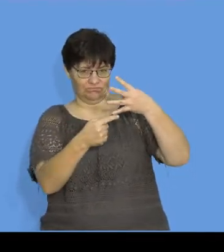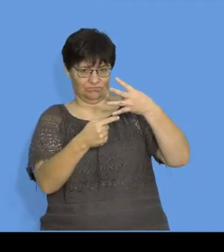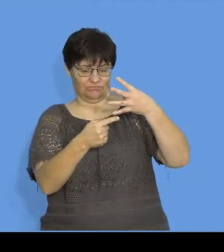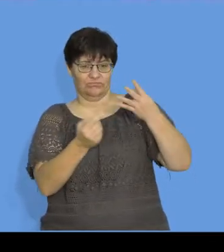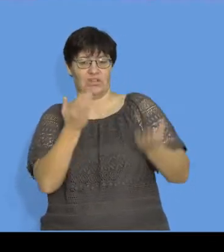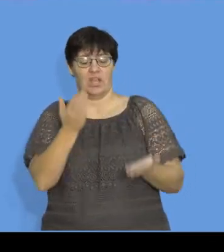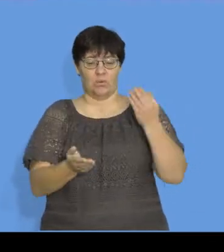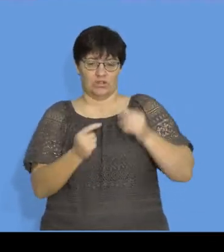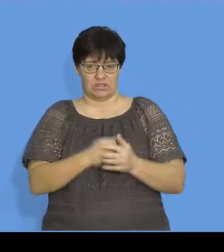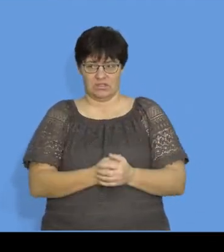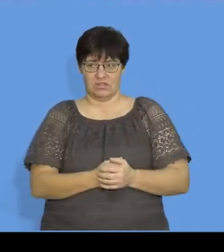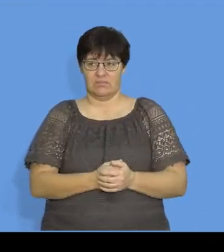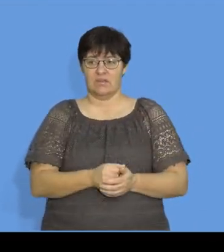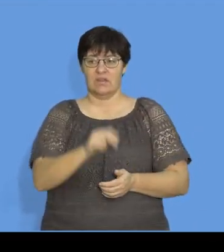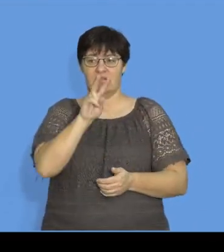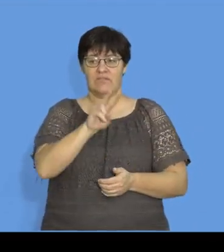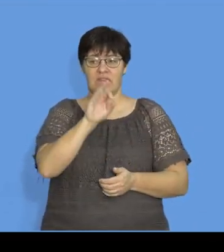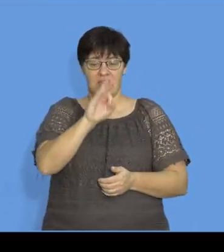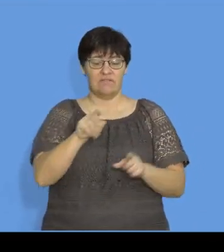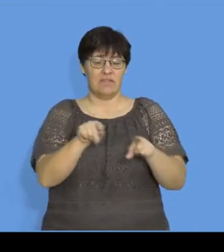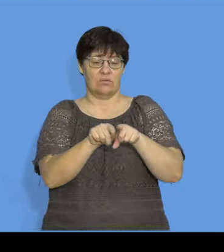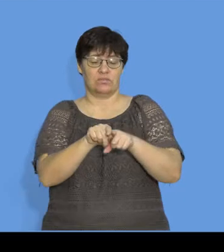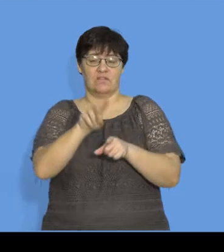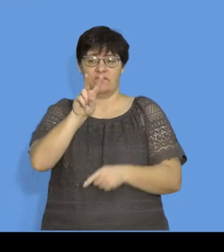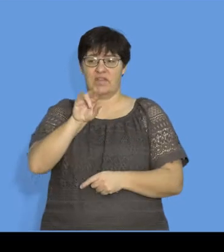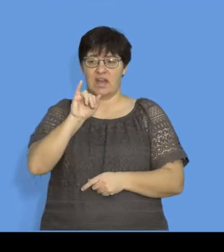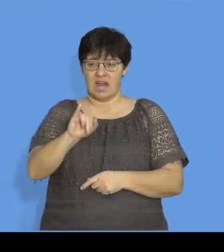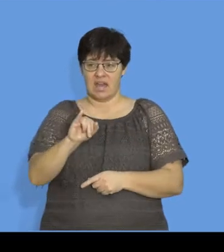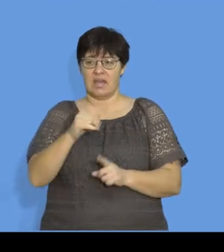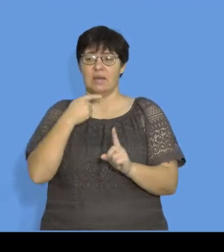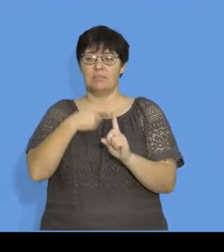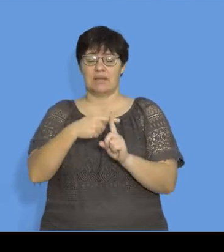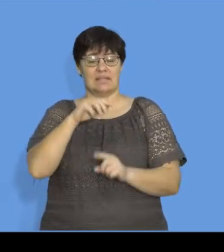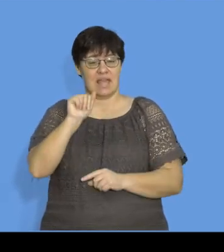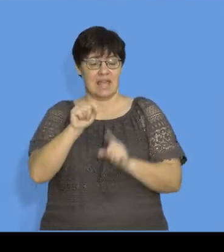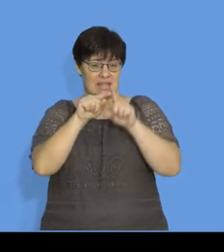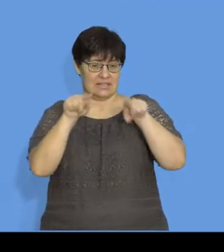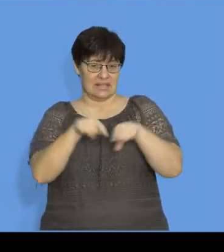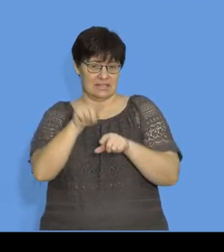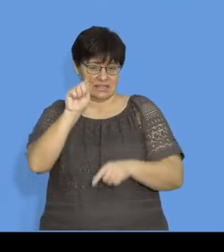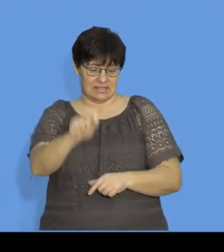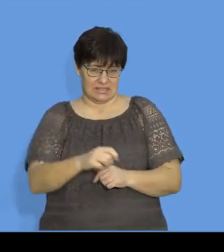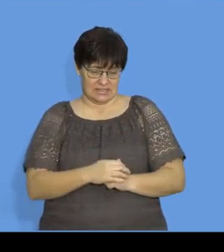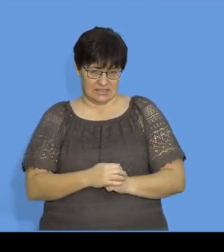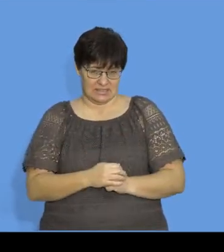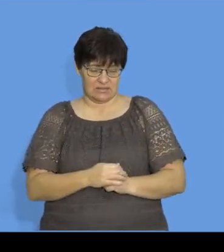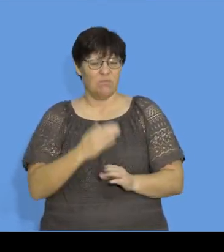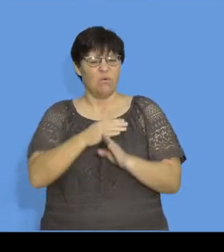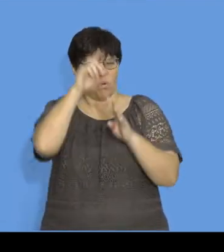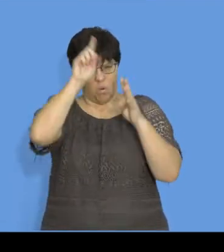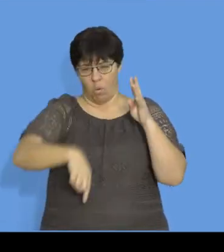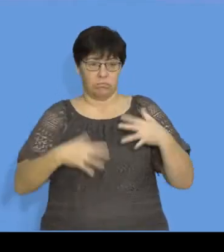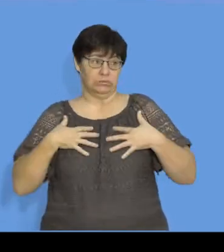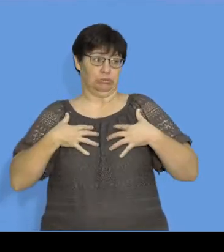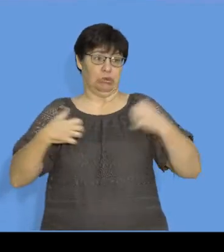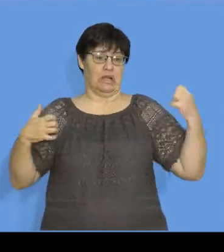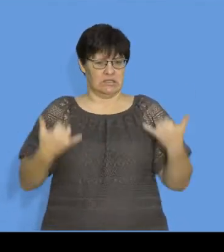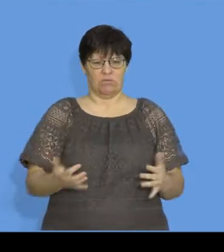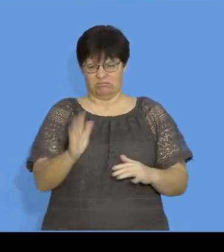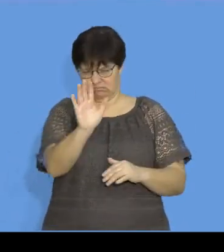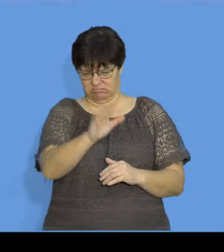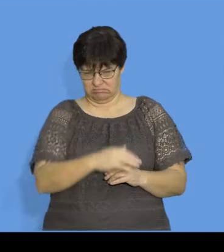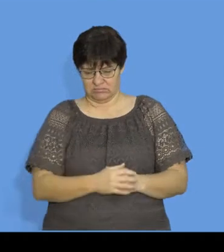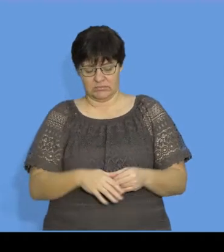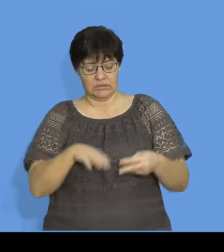equations. VF equals VI plus A delta T. We're going to work with all of them, so don't stress too